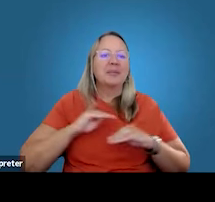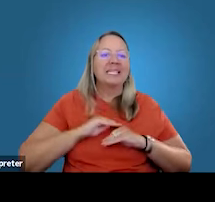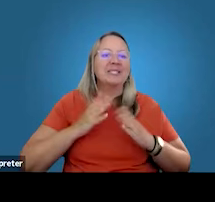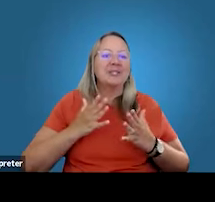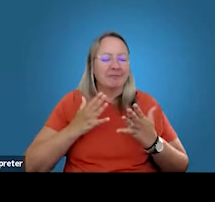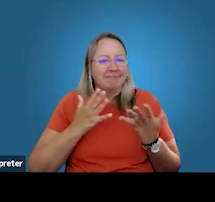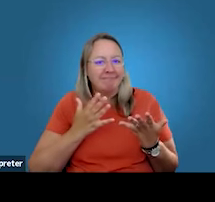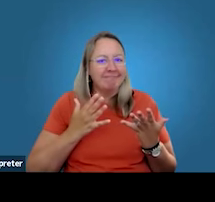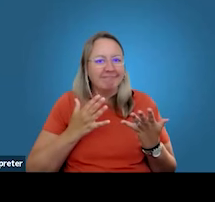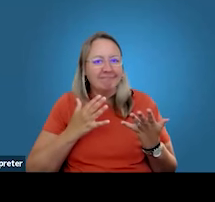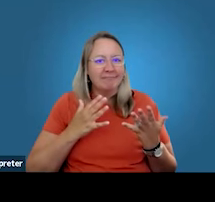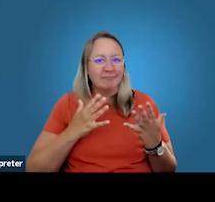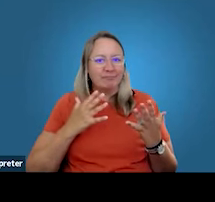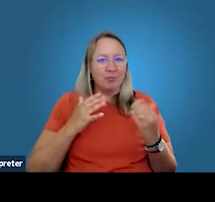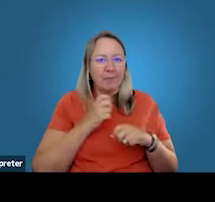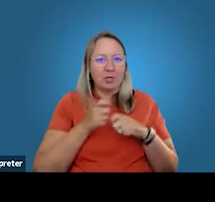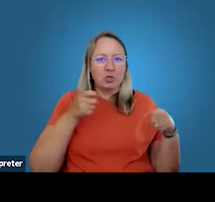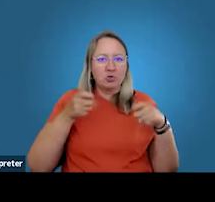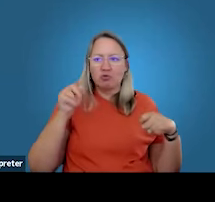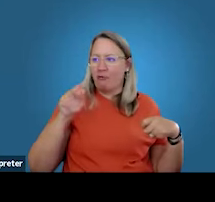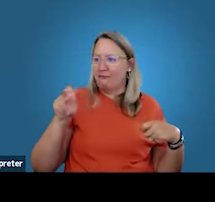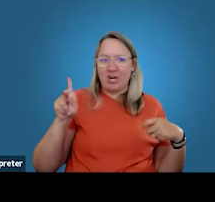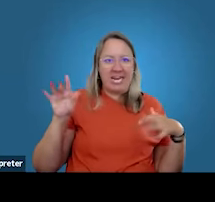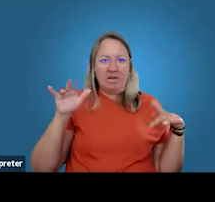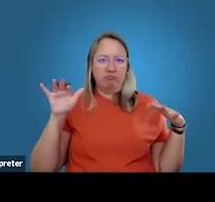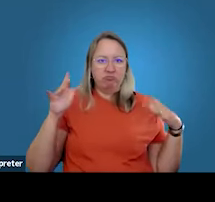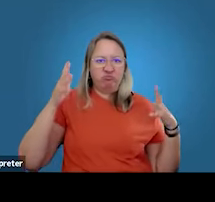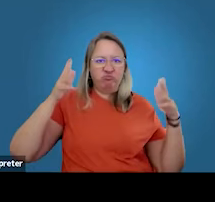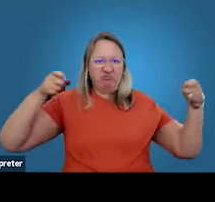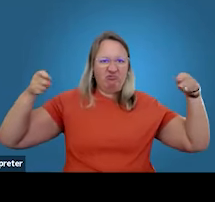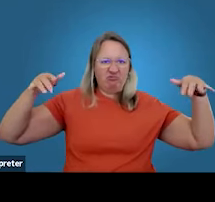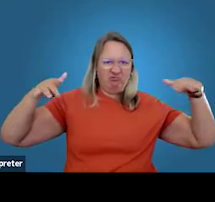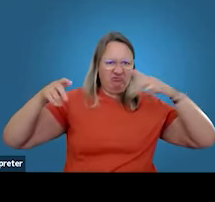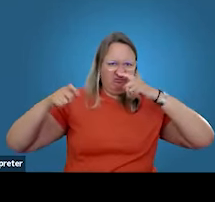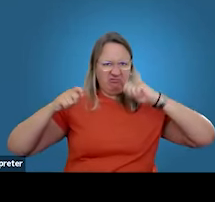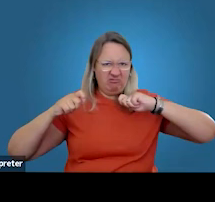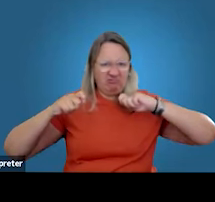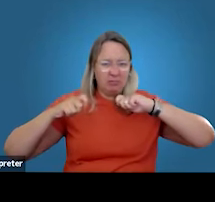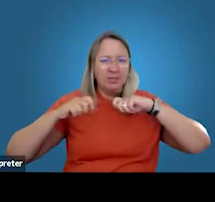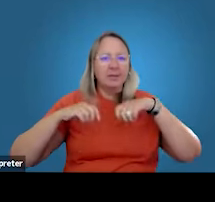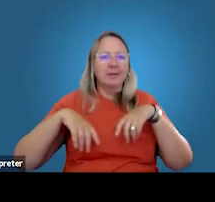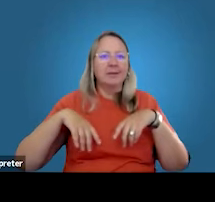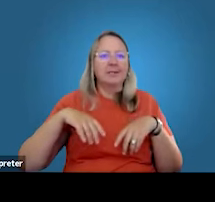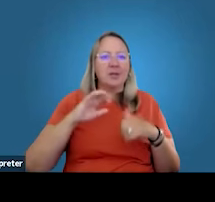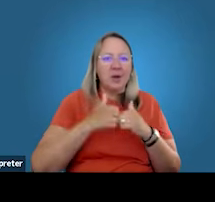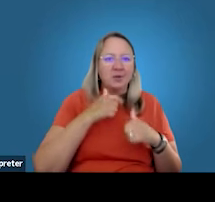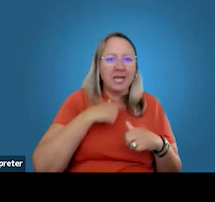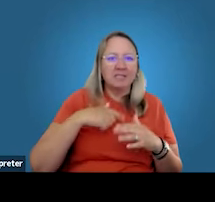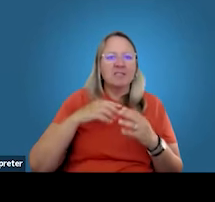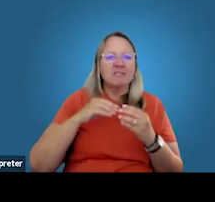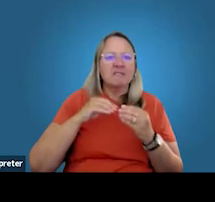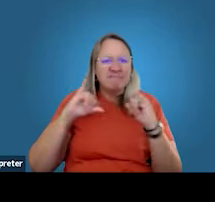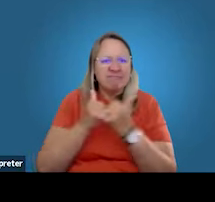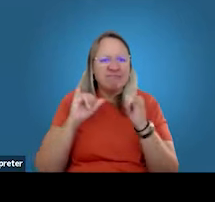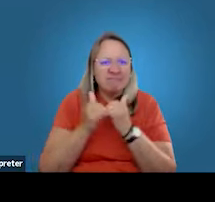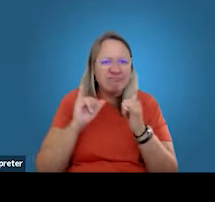We know that she's always been a bit of a control freak. So she's very highly organized. We know that she's had sibling rivalry with Ross. So it means that she's highly